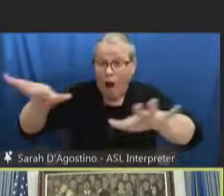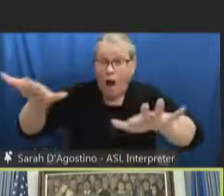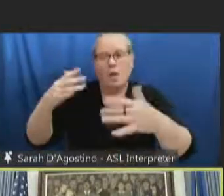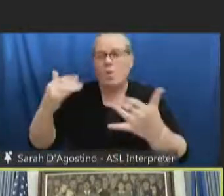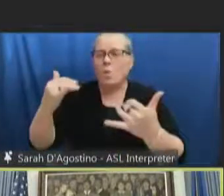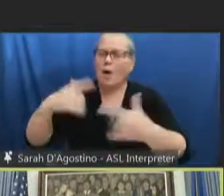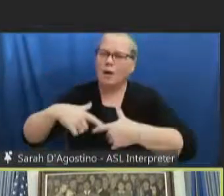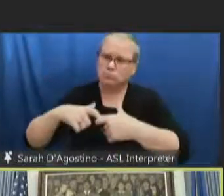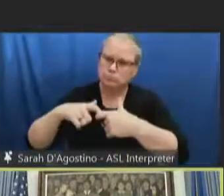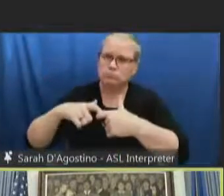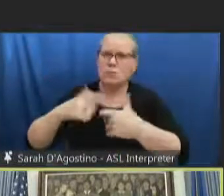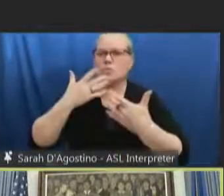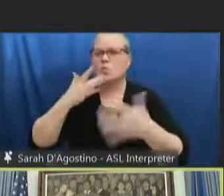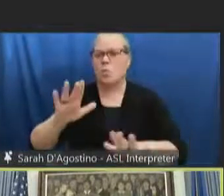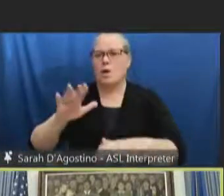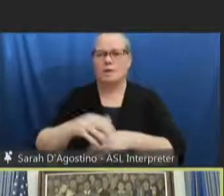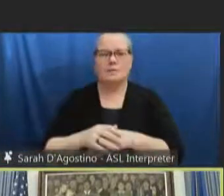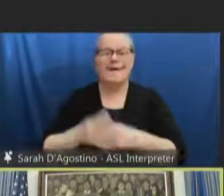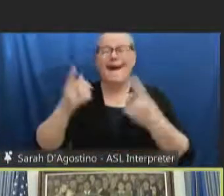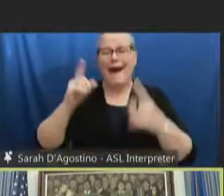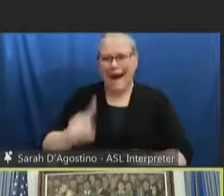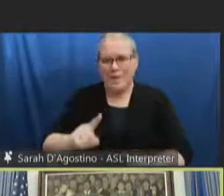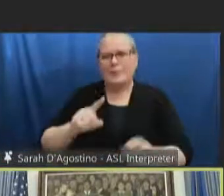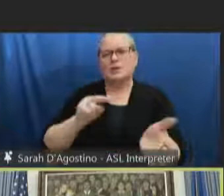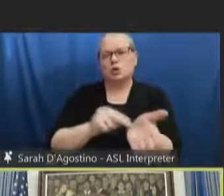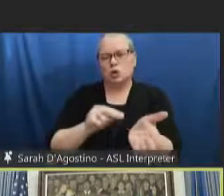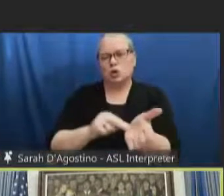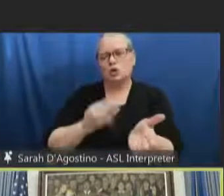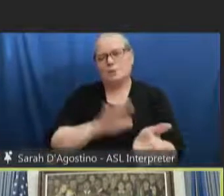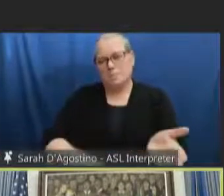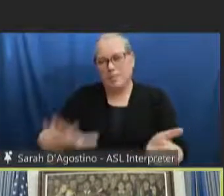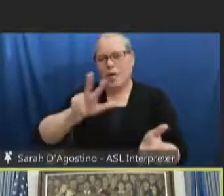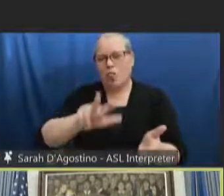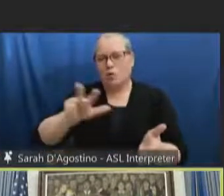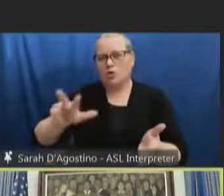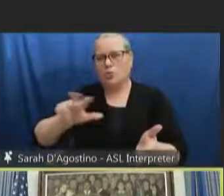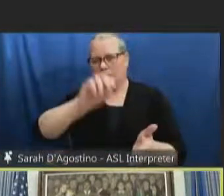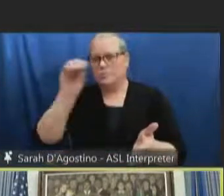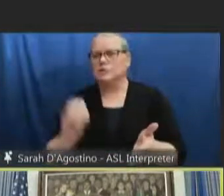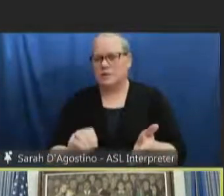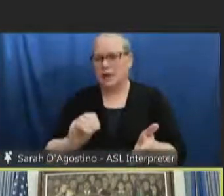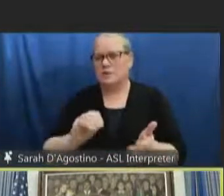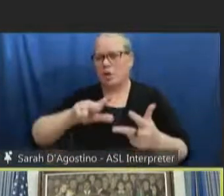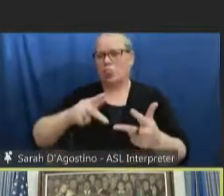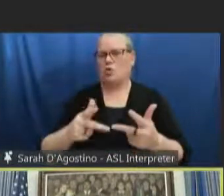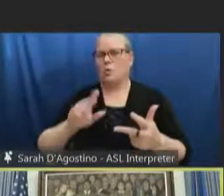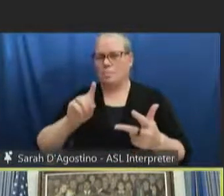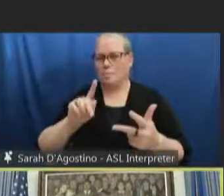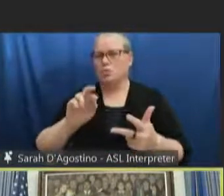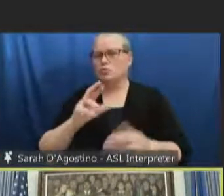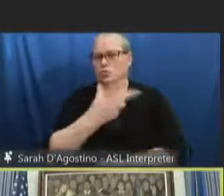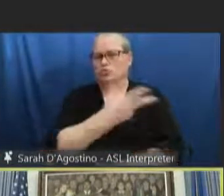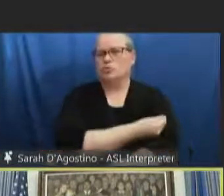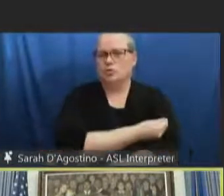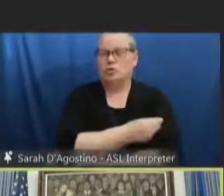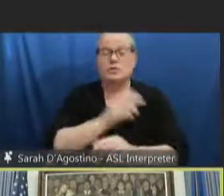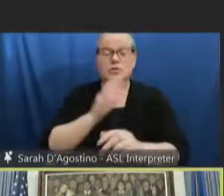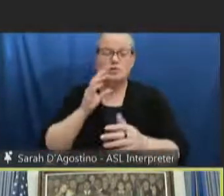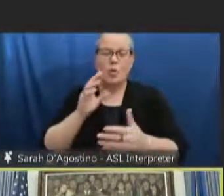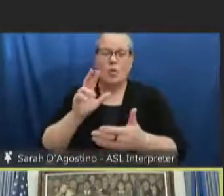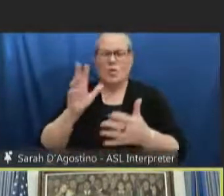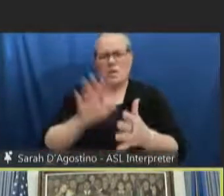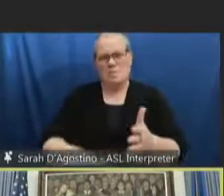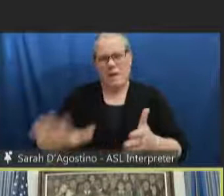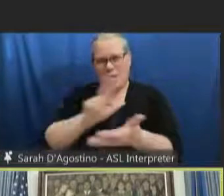the booster. We've got another 3 weeks. I hope everybody takes advantage of it. We're getting the boosters out to all